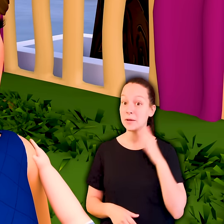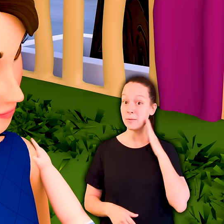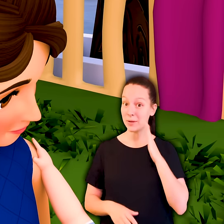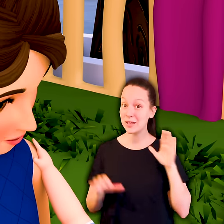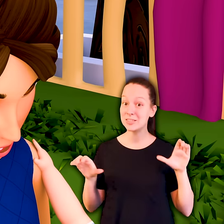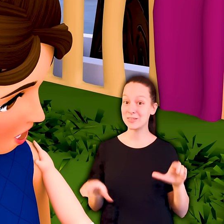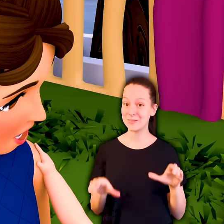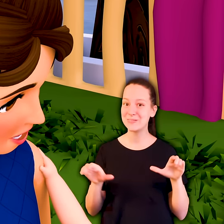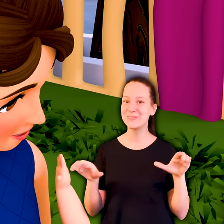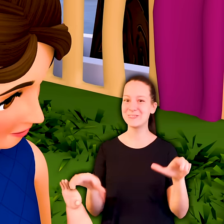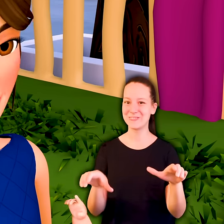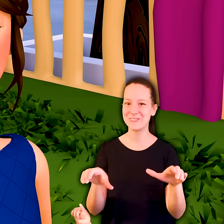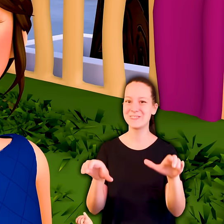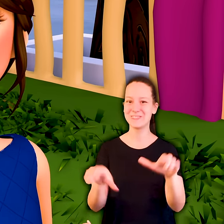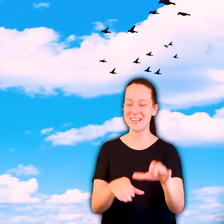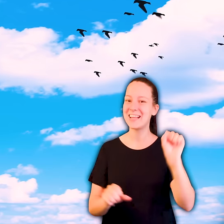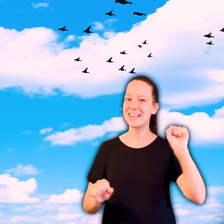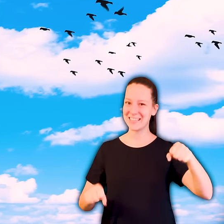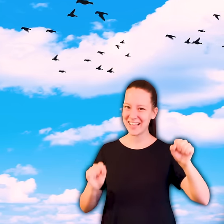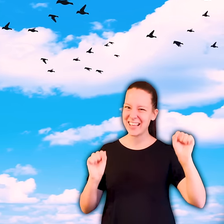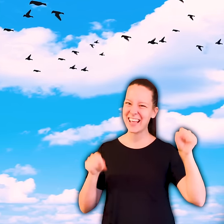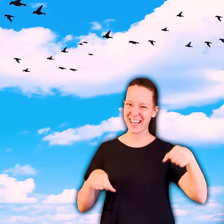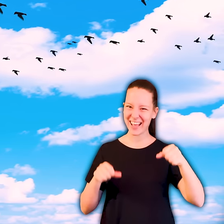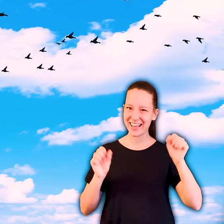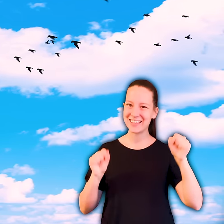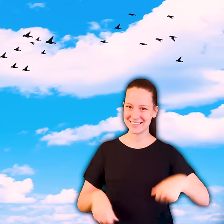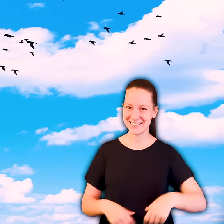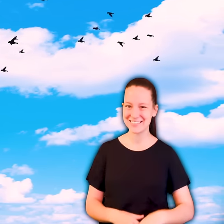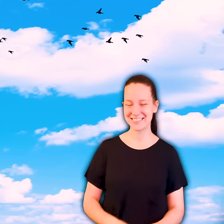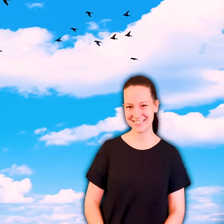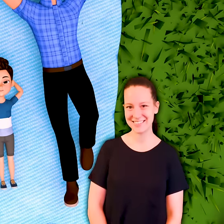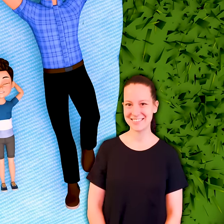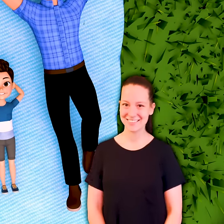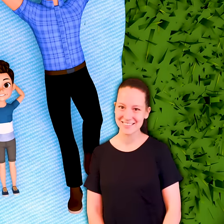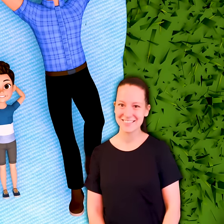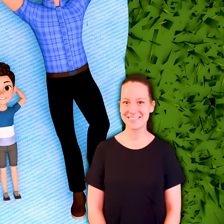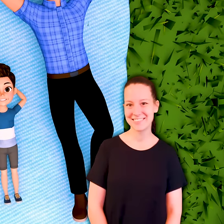what we can do oh yeah